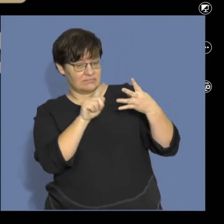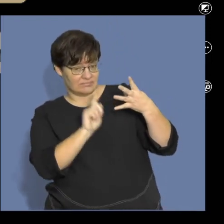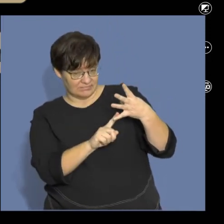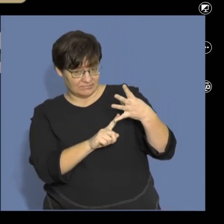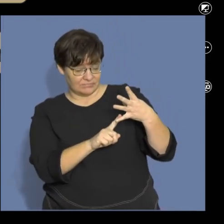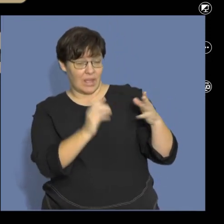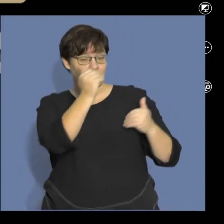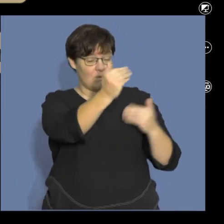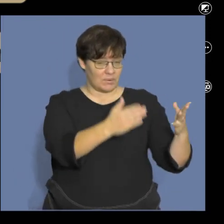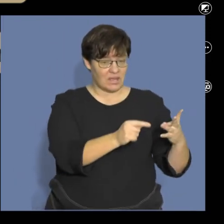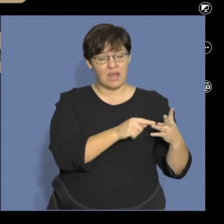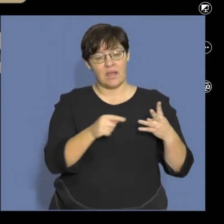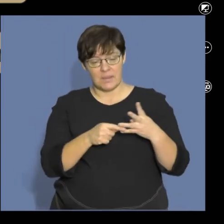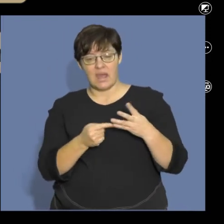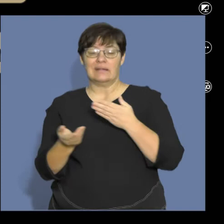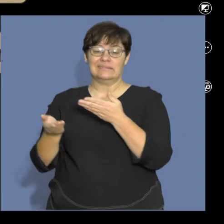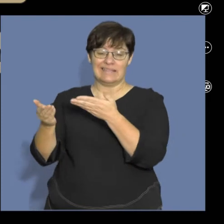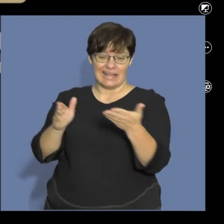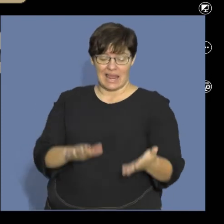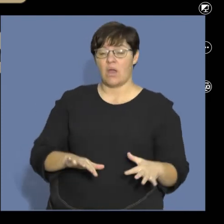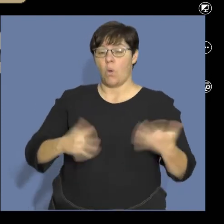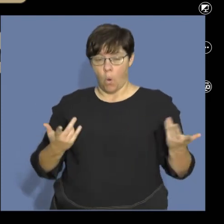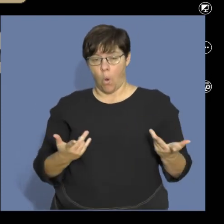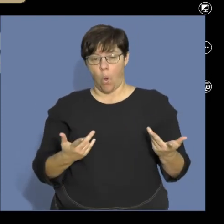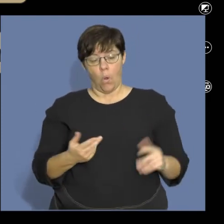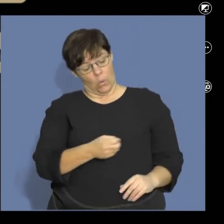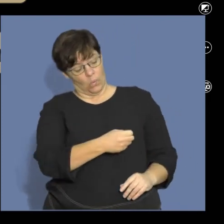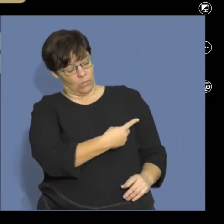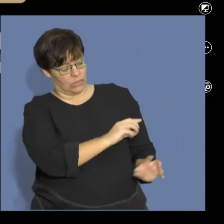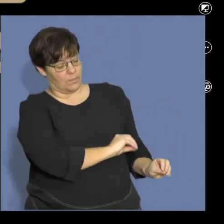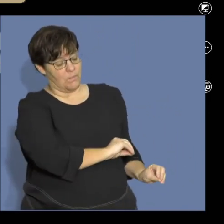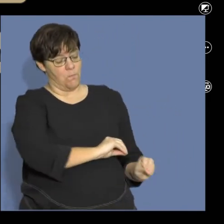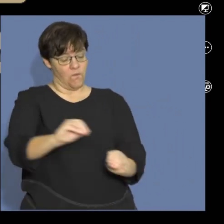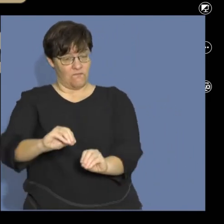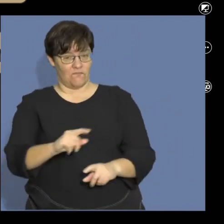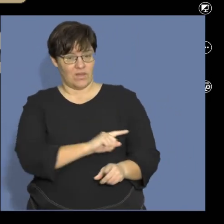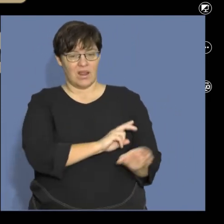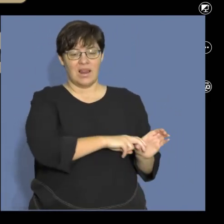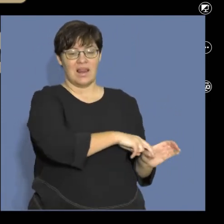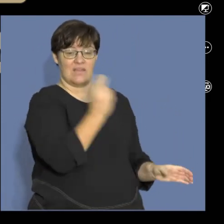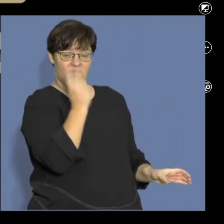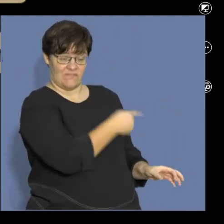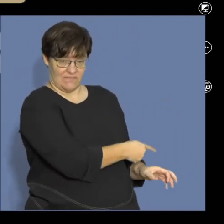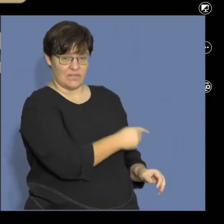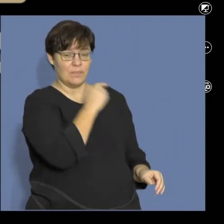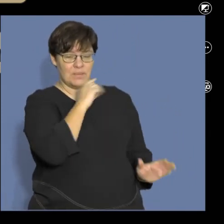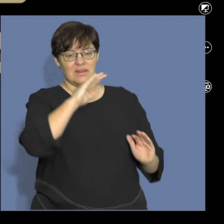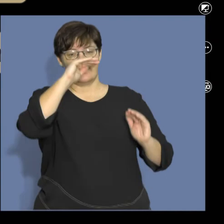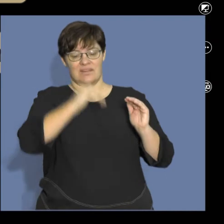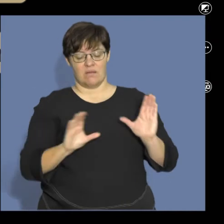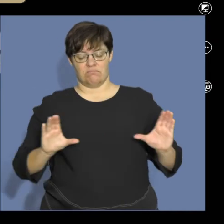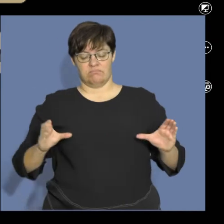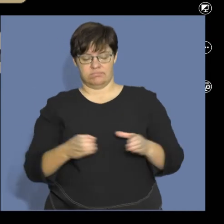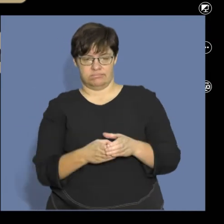parameters, mortality and immigration, going to decrease the